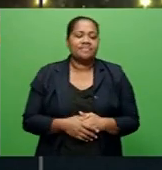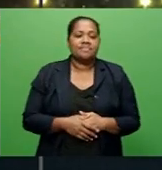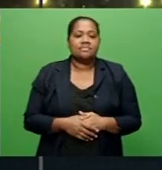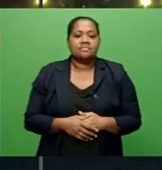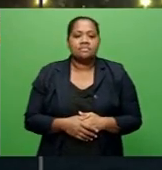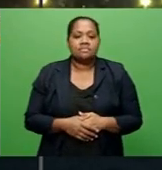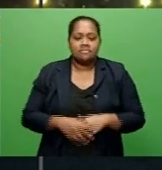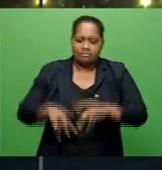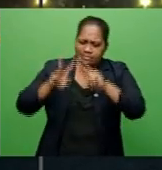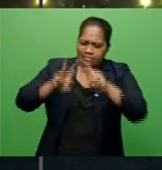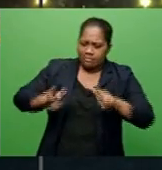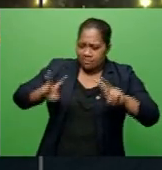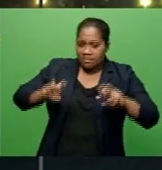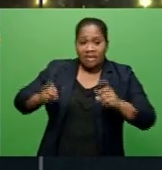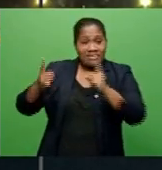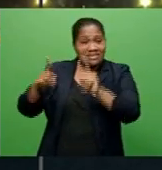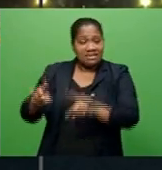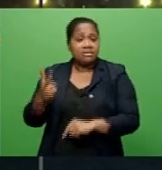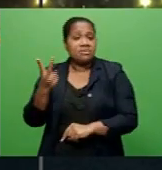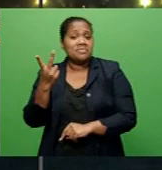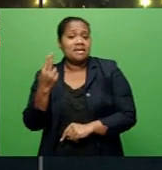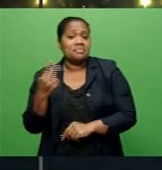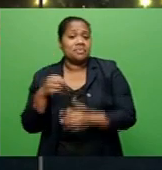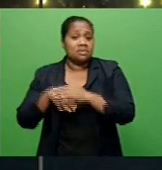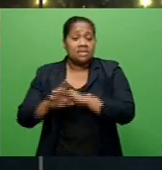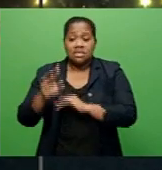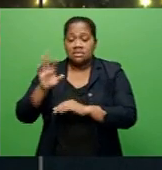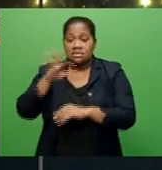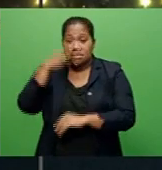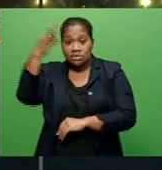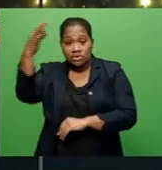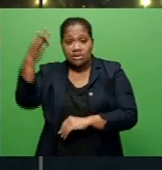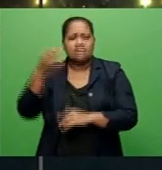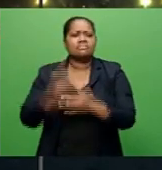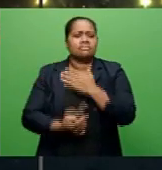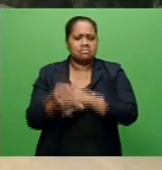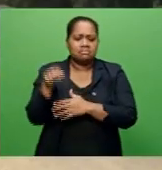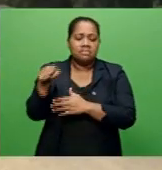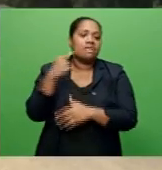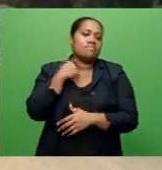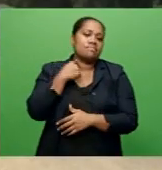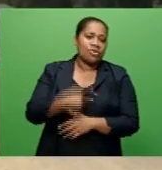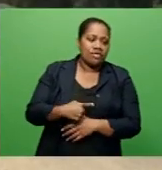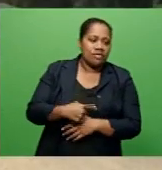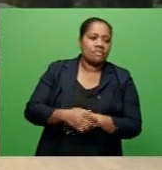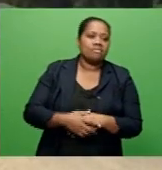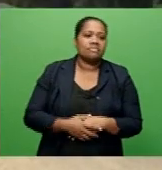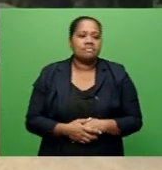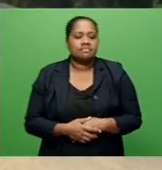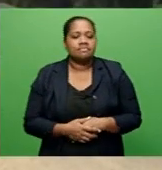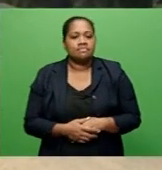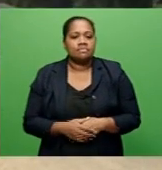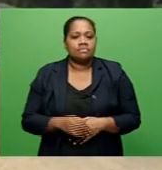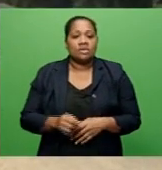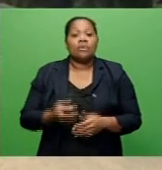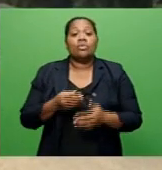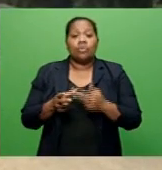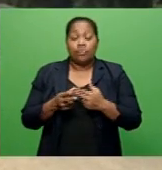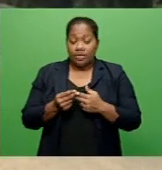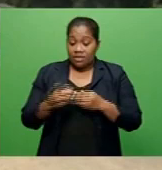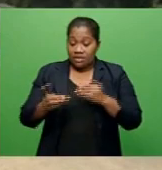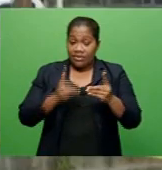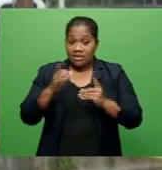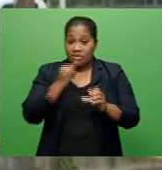investigation into the death of a couple in Singatoka is being pursued as a murder. Police confirmed the Director of Criminal Investigations